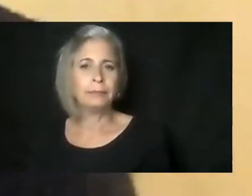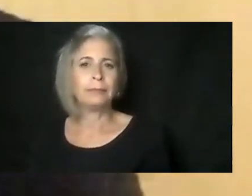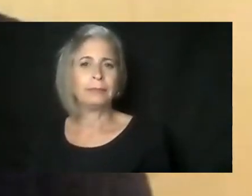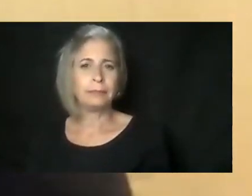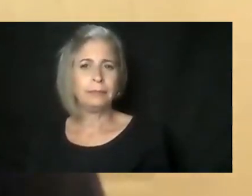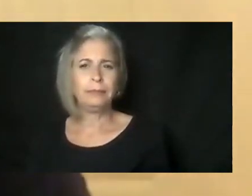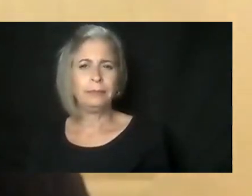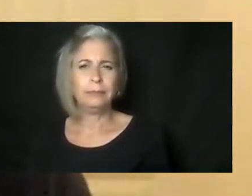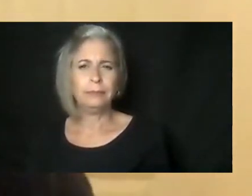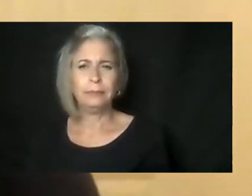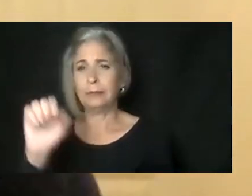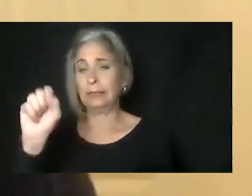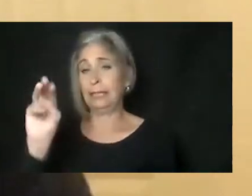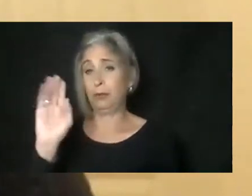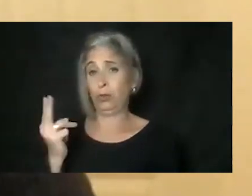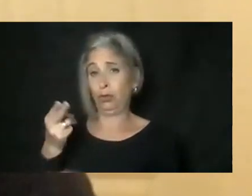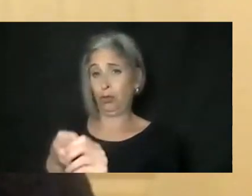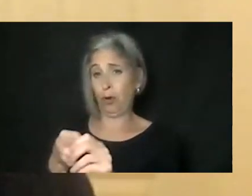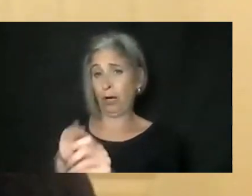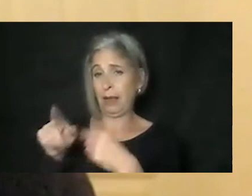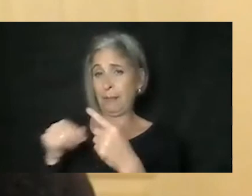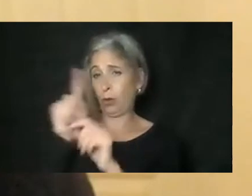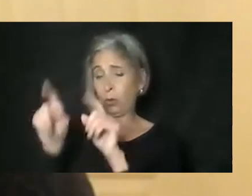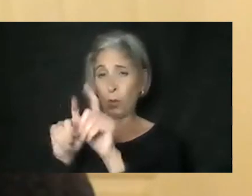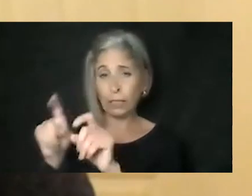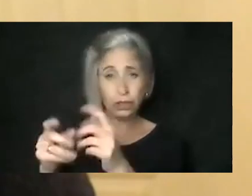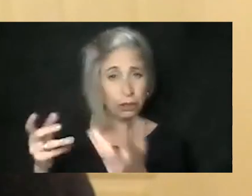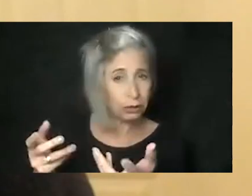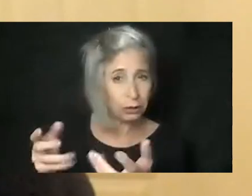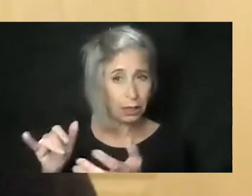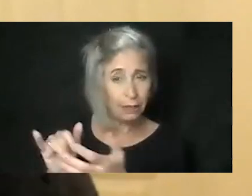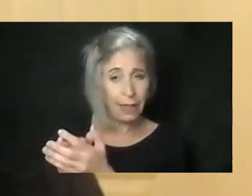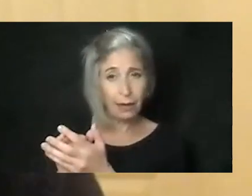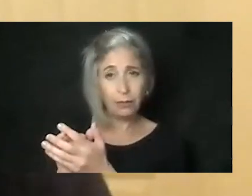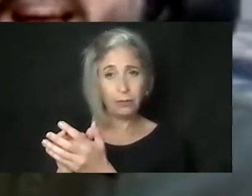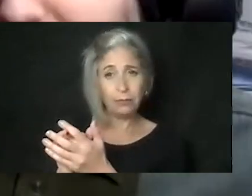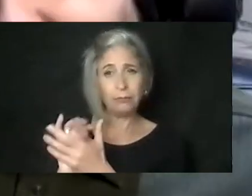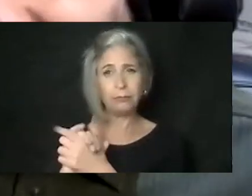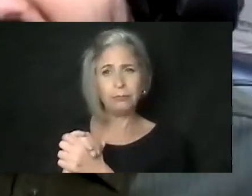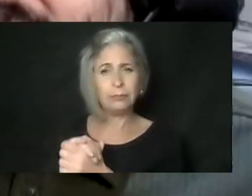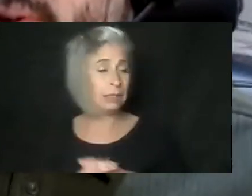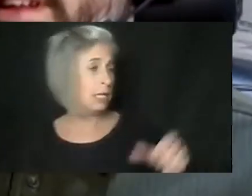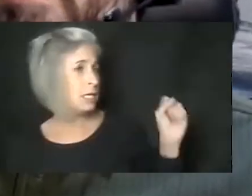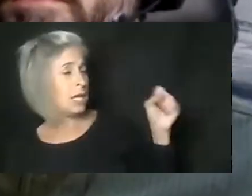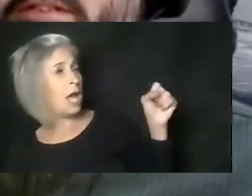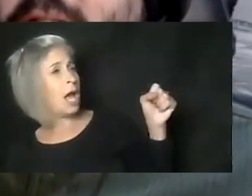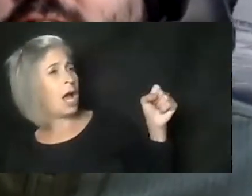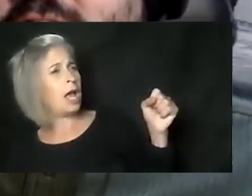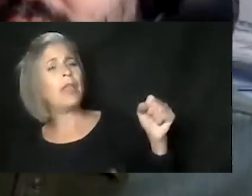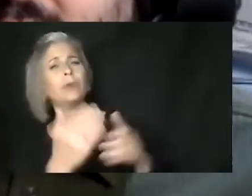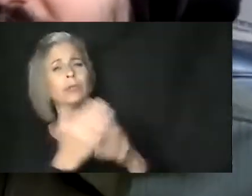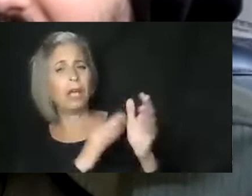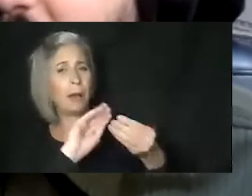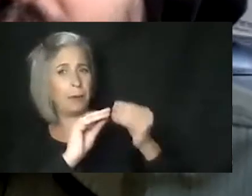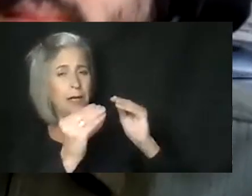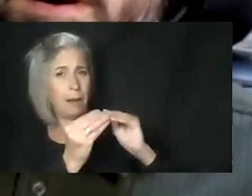Sam, did you want to jump in specifically on like questions that was tailored? So there were a number of questions